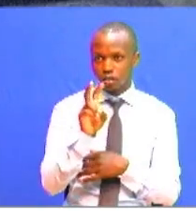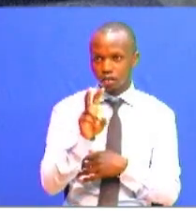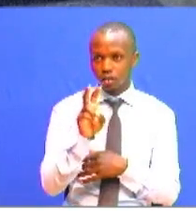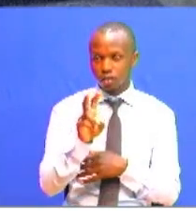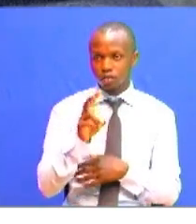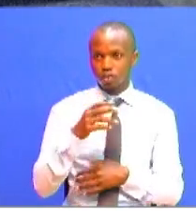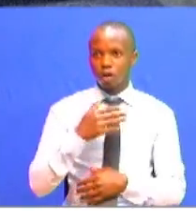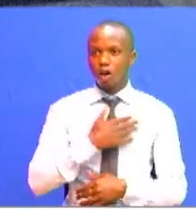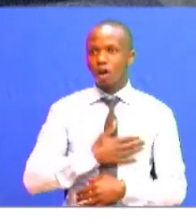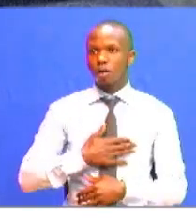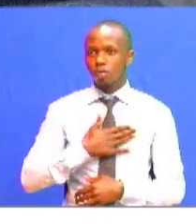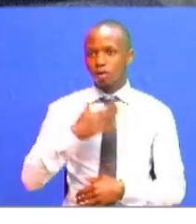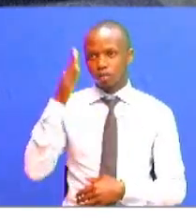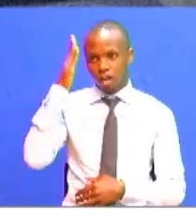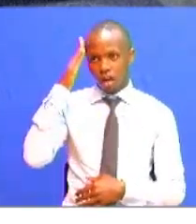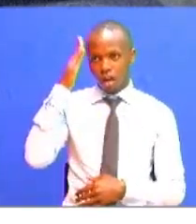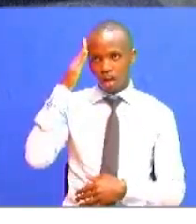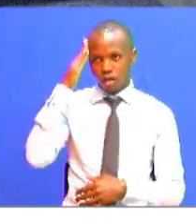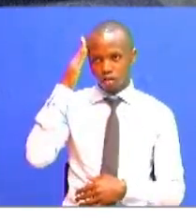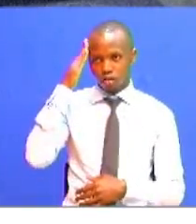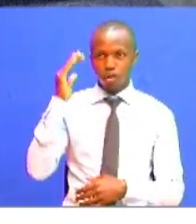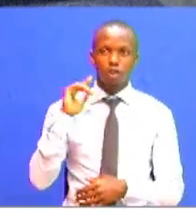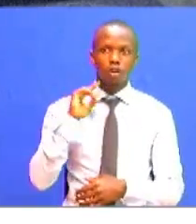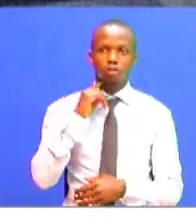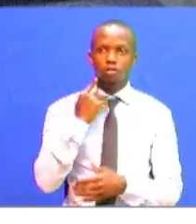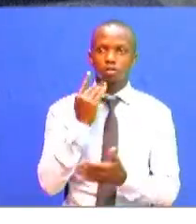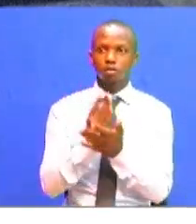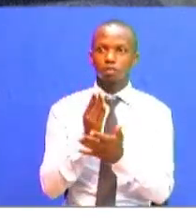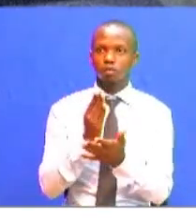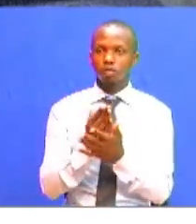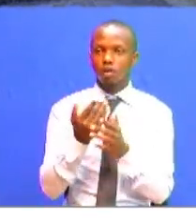tafadhali, I know, it is very sweet, but